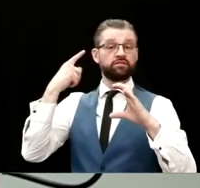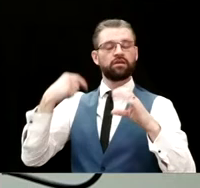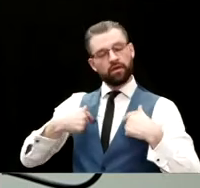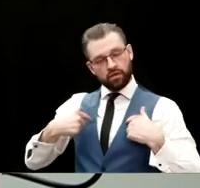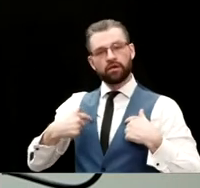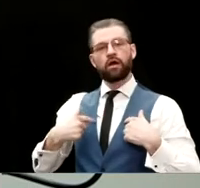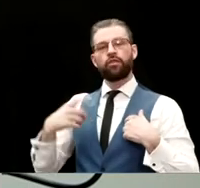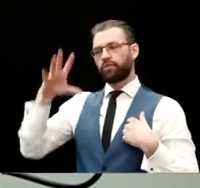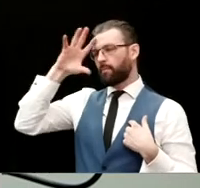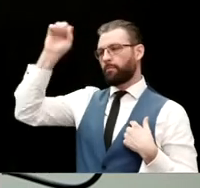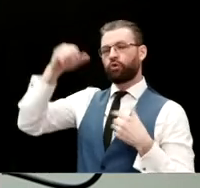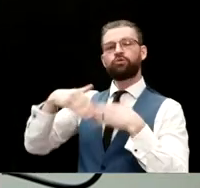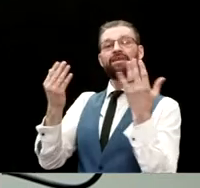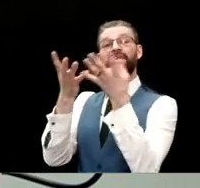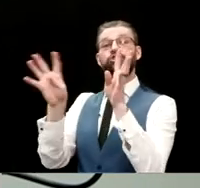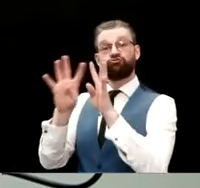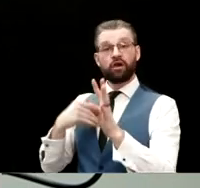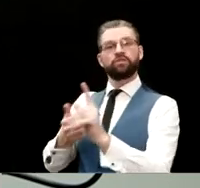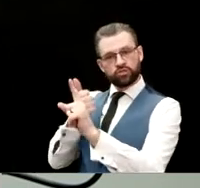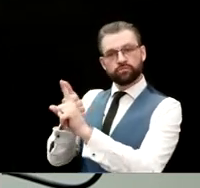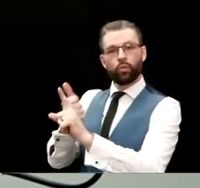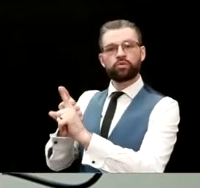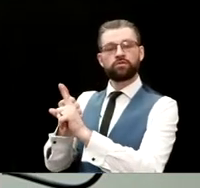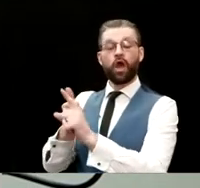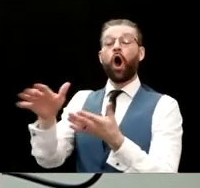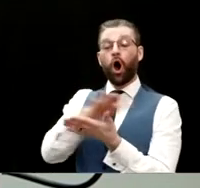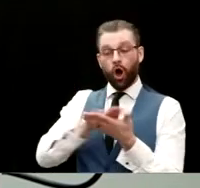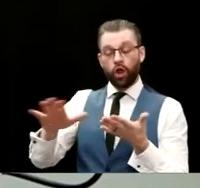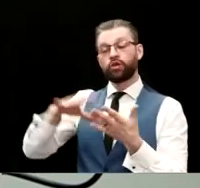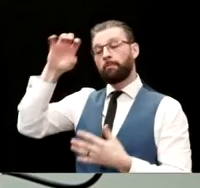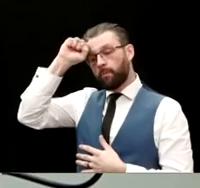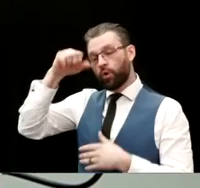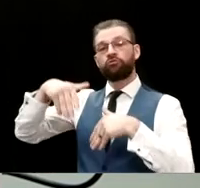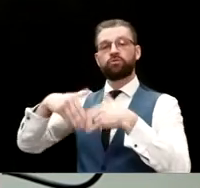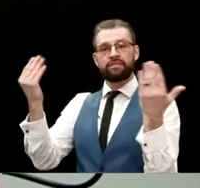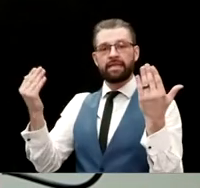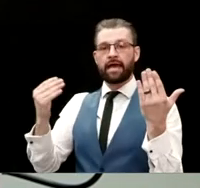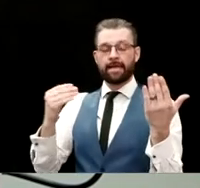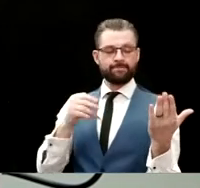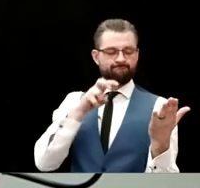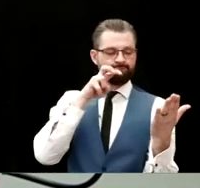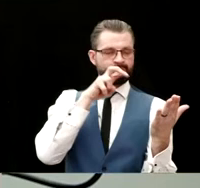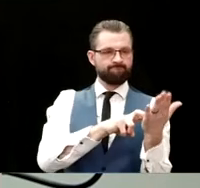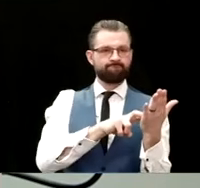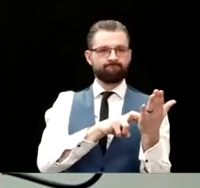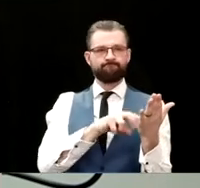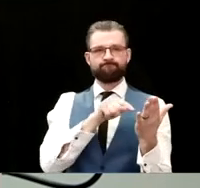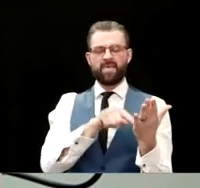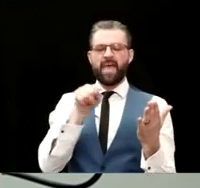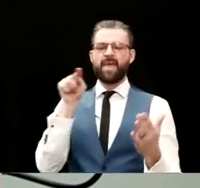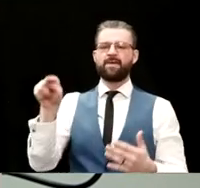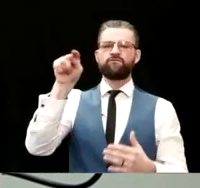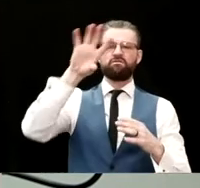by the Holocaust Memorial Day Trust. Holocaust Memorial Day will be marked in every London borough